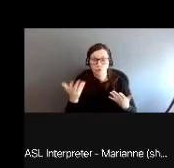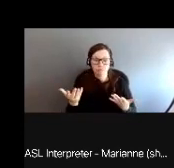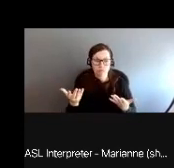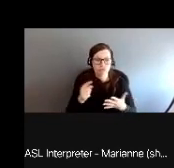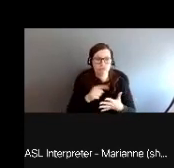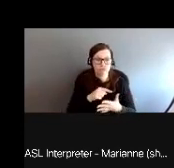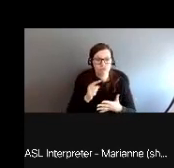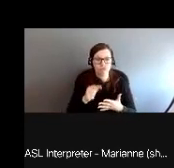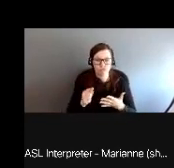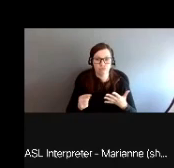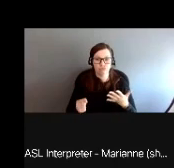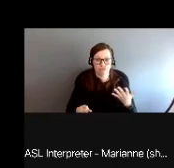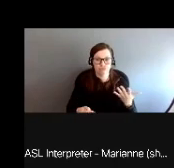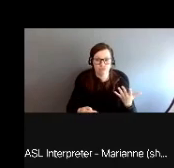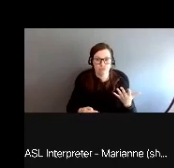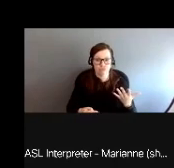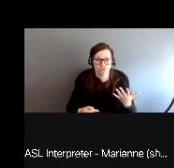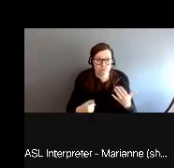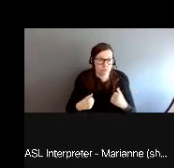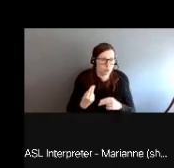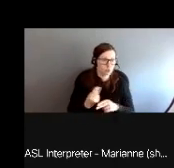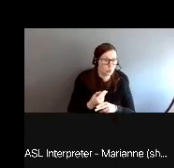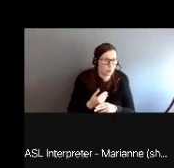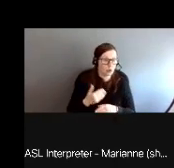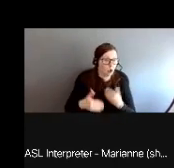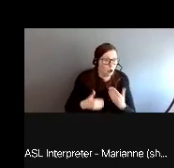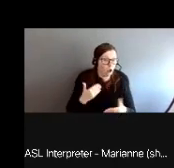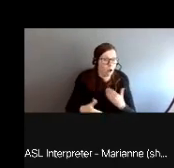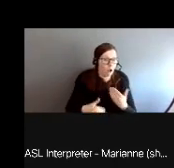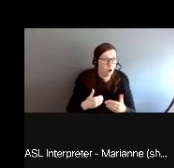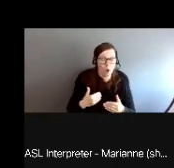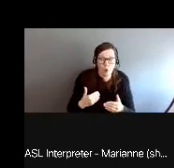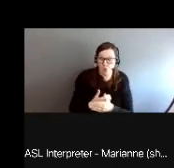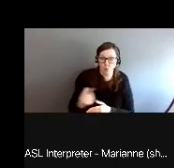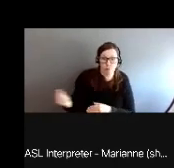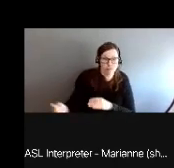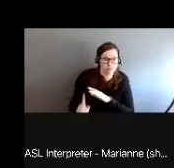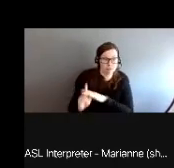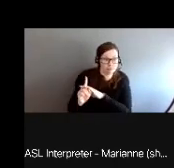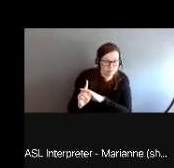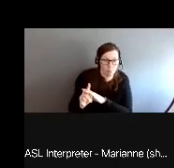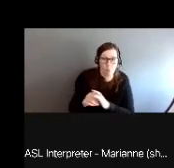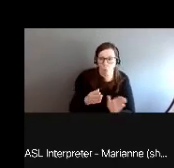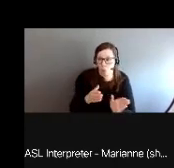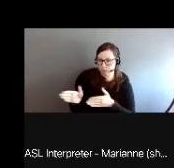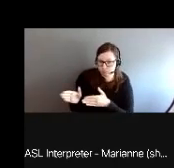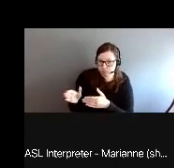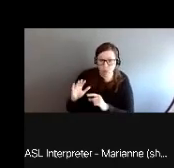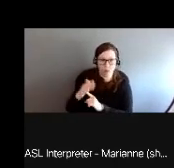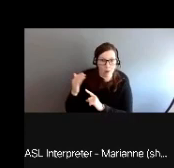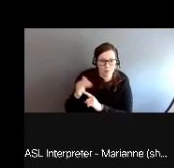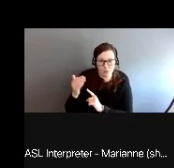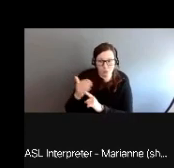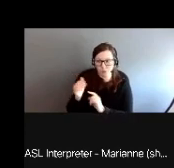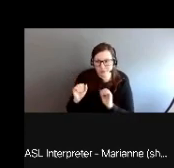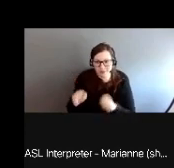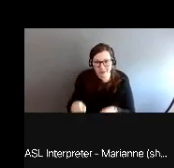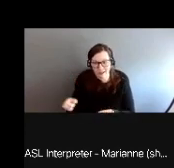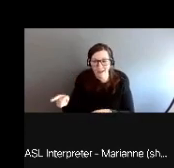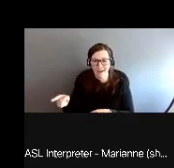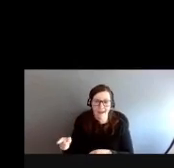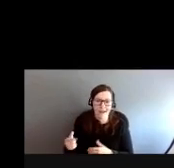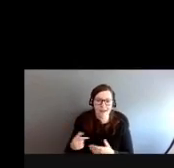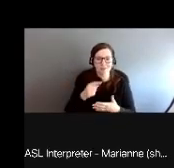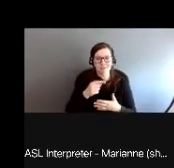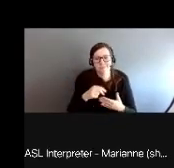those tools, others develop and then become more and more popular. Others start to be popular and kind of die off. But TikTok seems to be the one